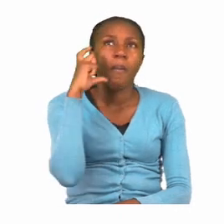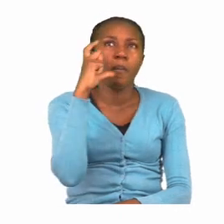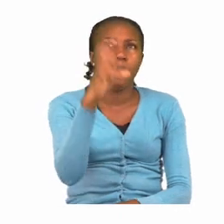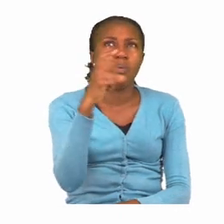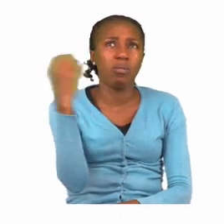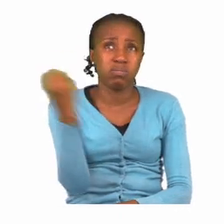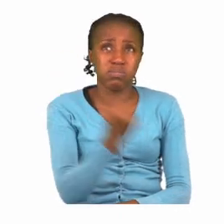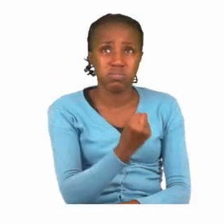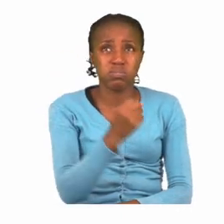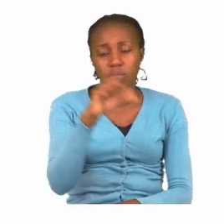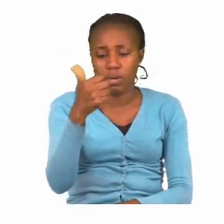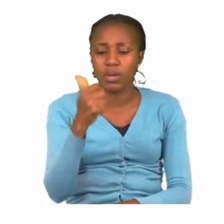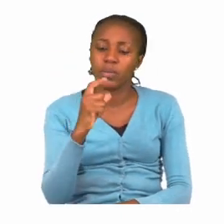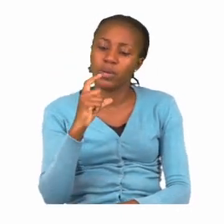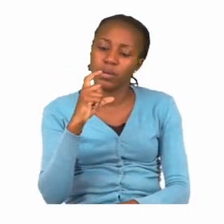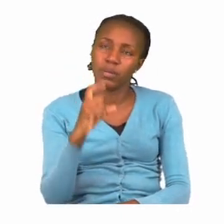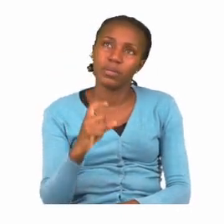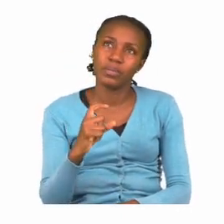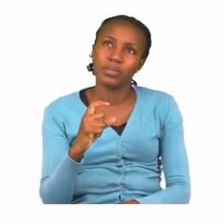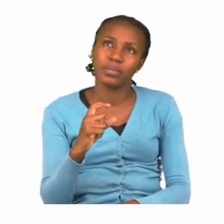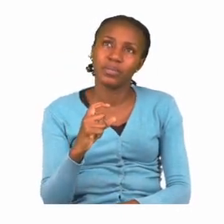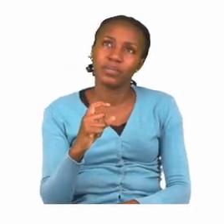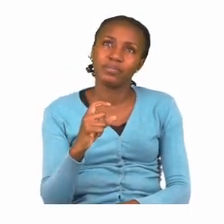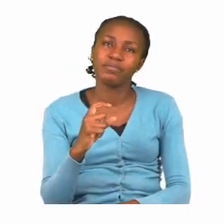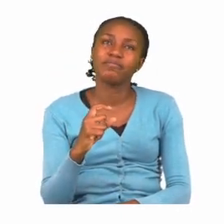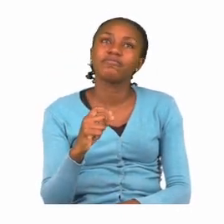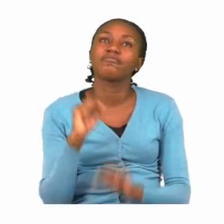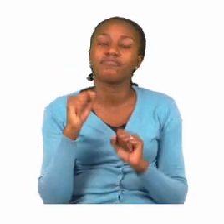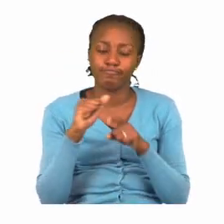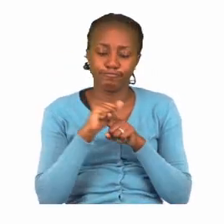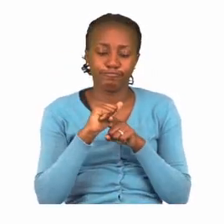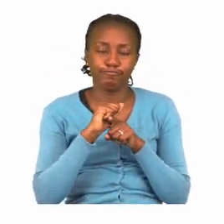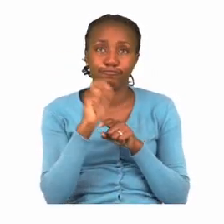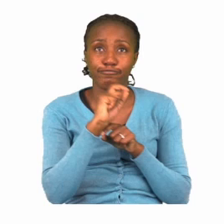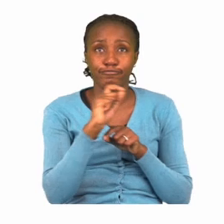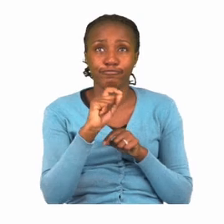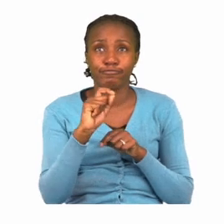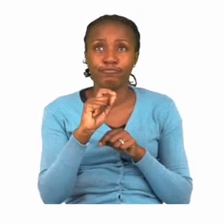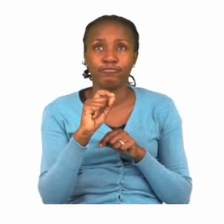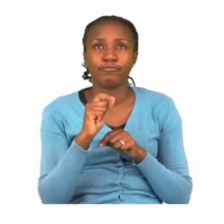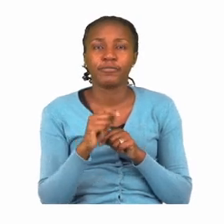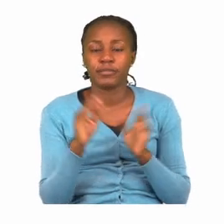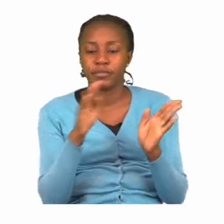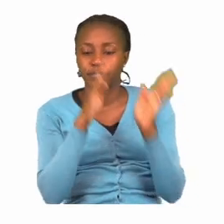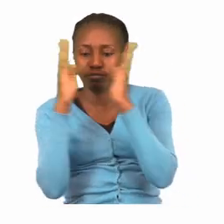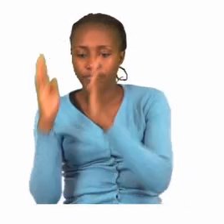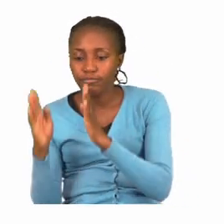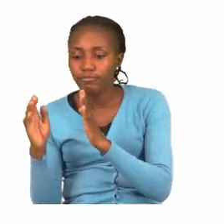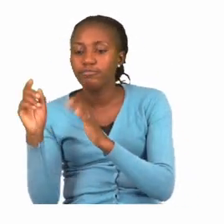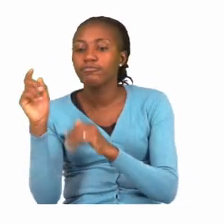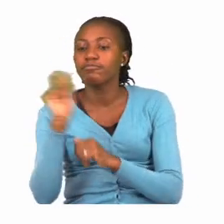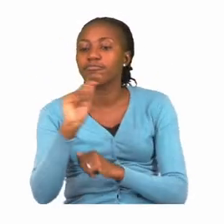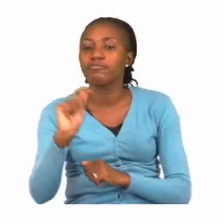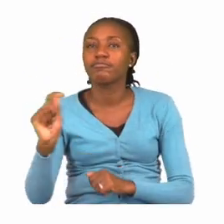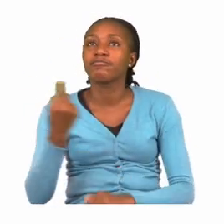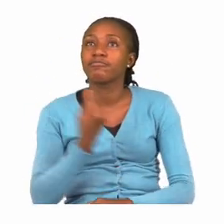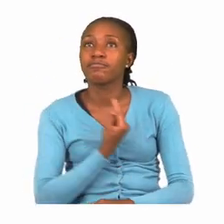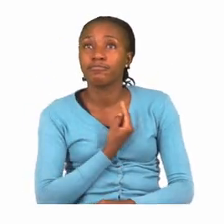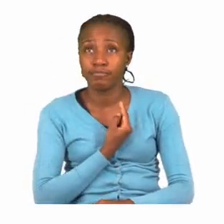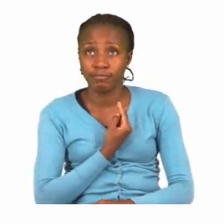you have to trace and also a few small X's that you have to